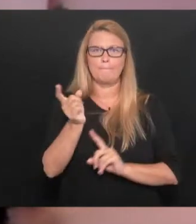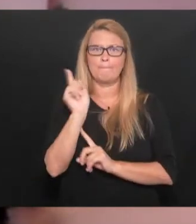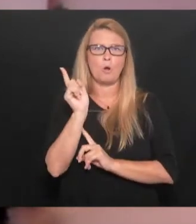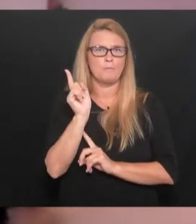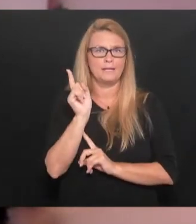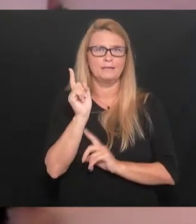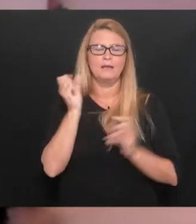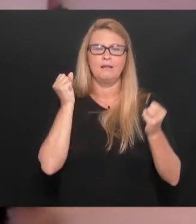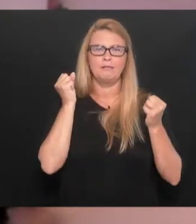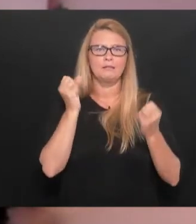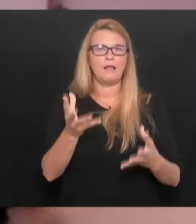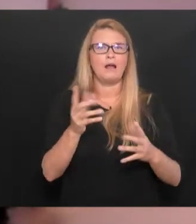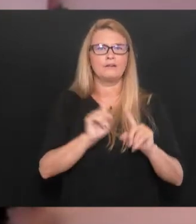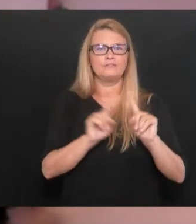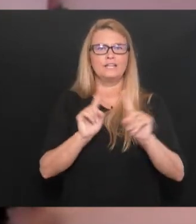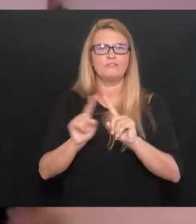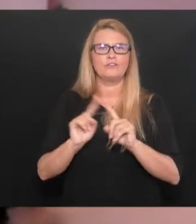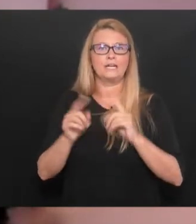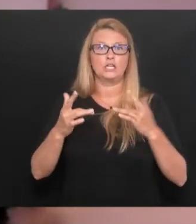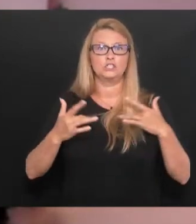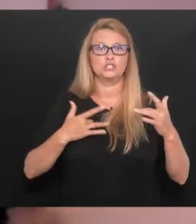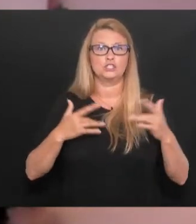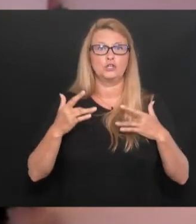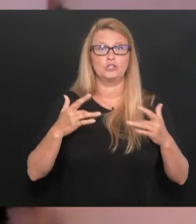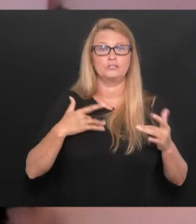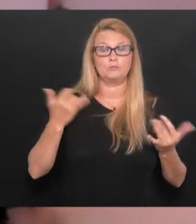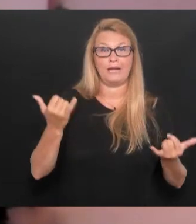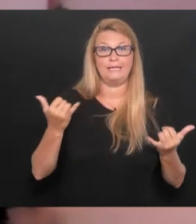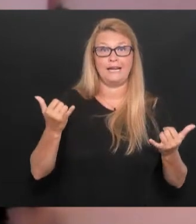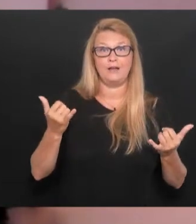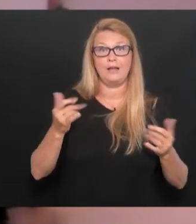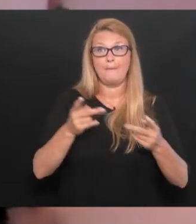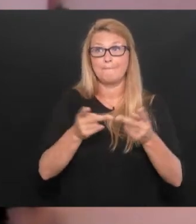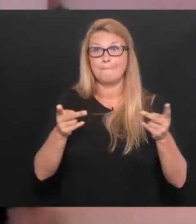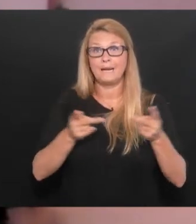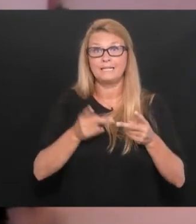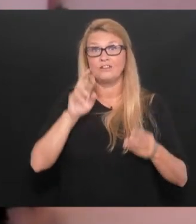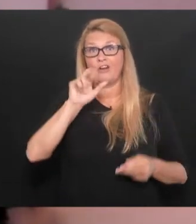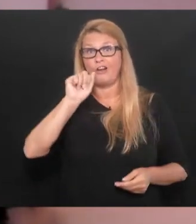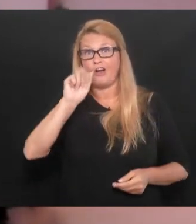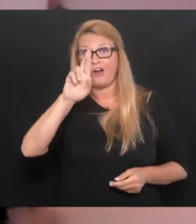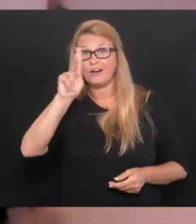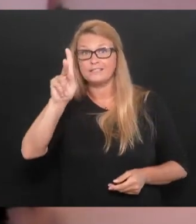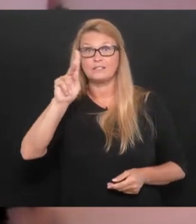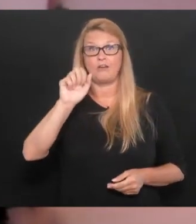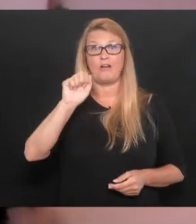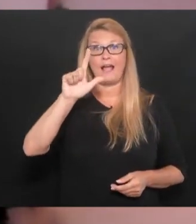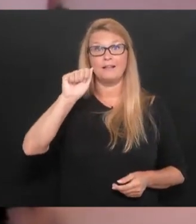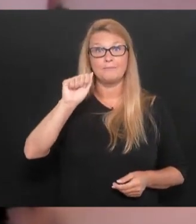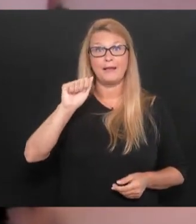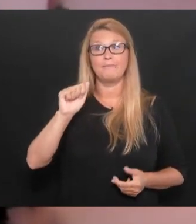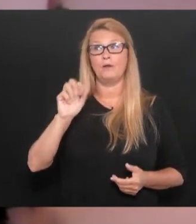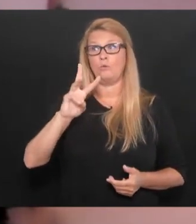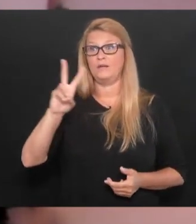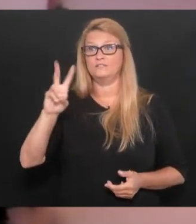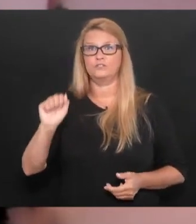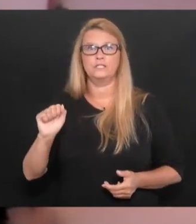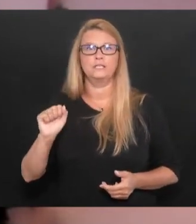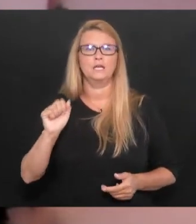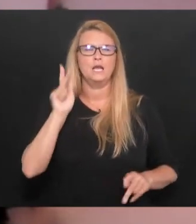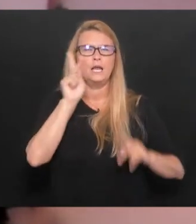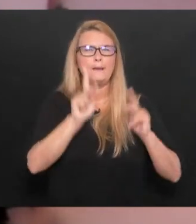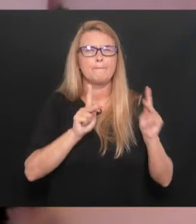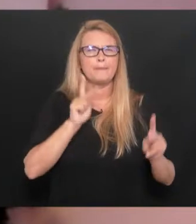a lot of different concerns out there. But in places like Arkansas and Alabama and in West Virginia, people are